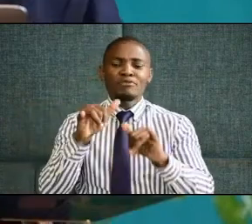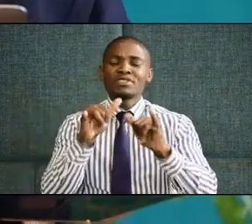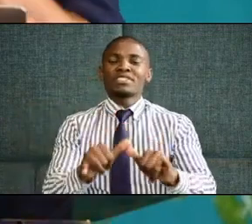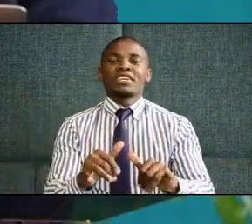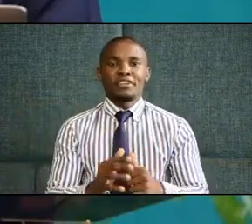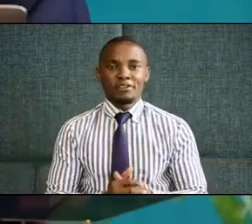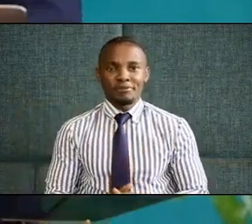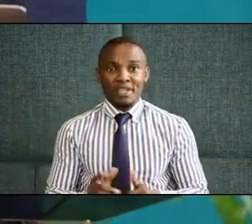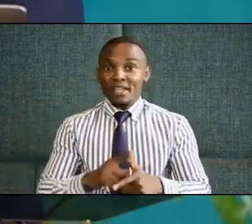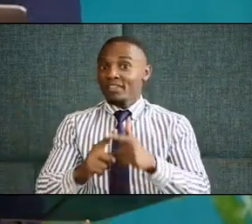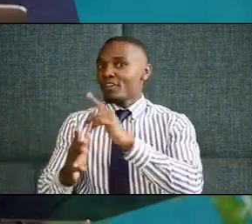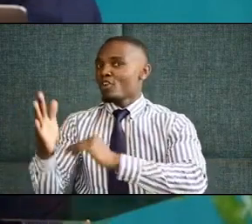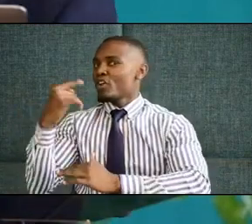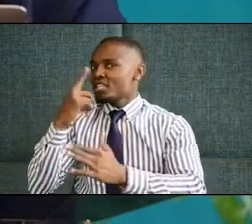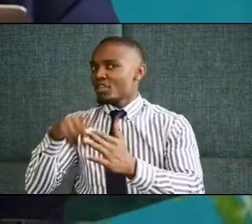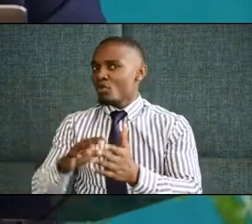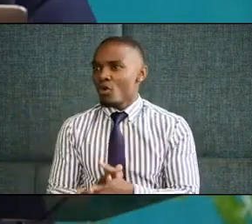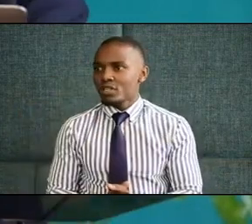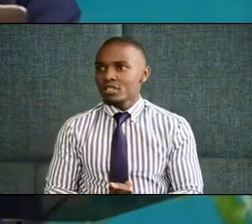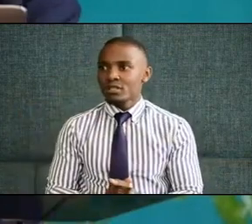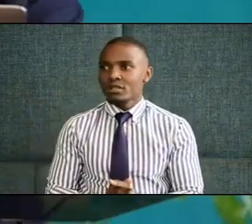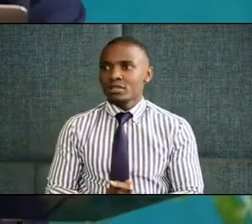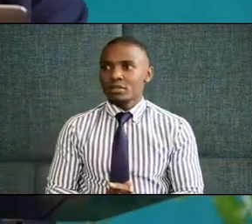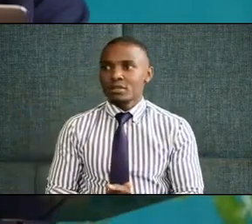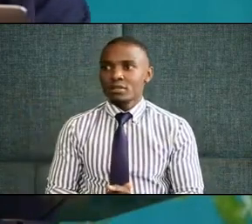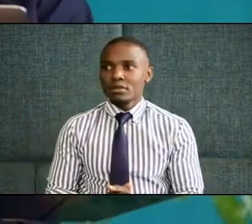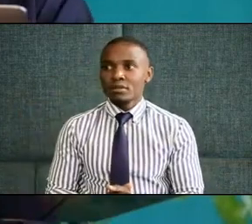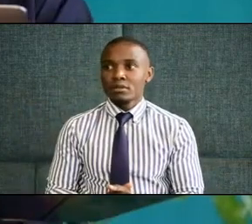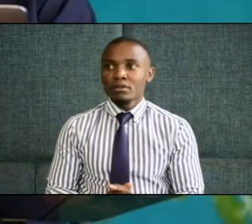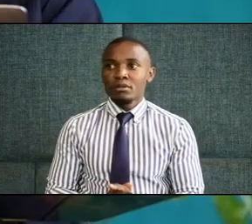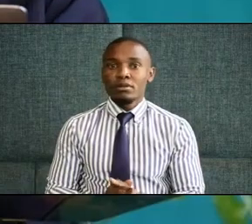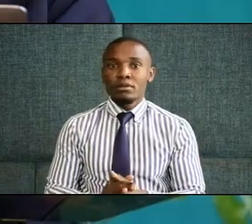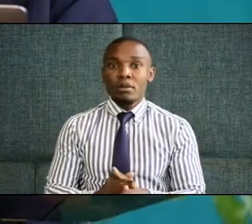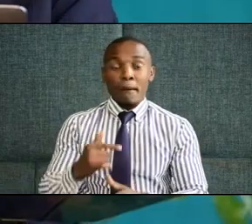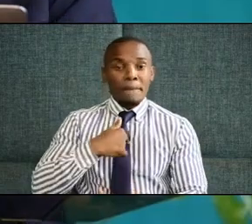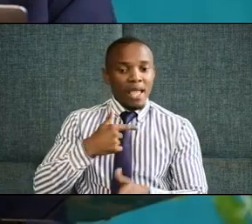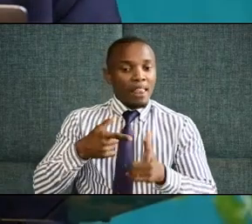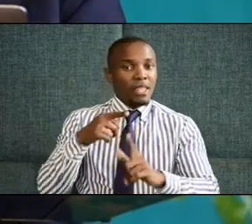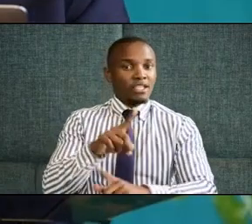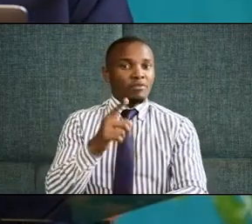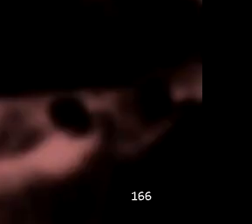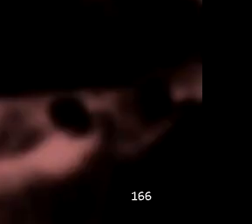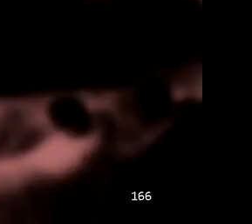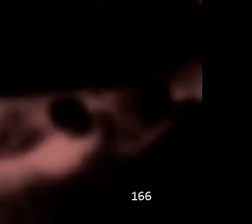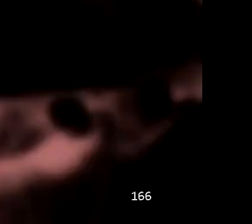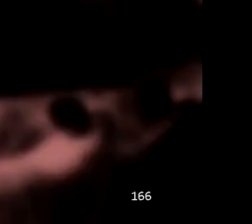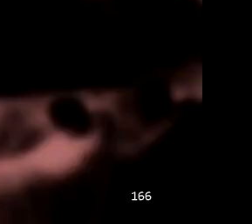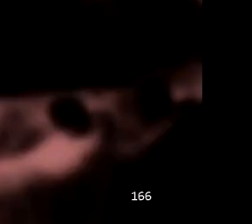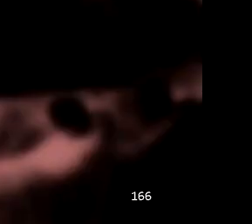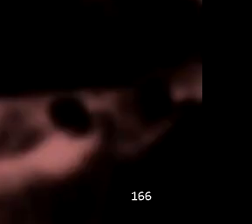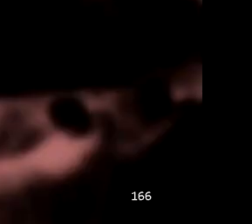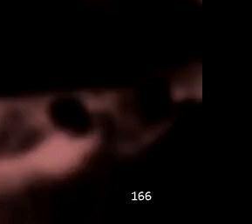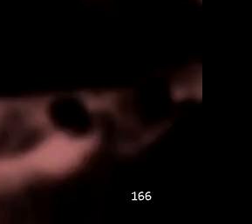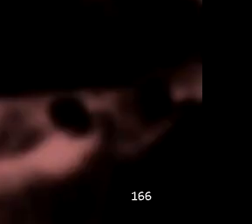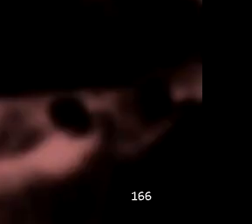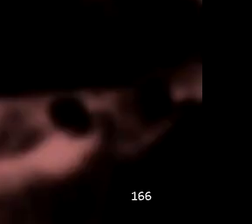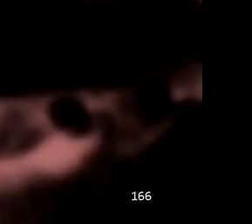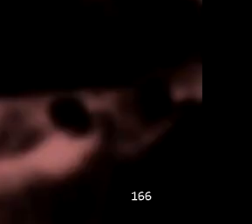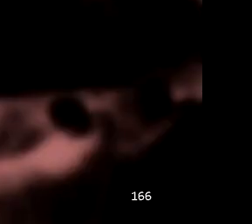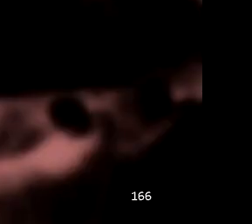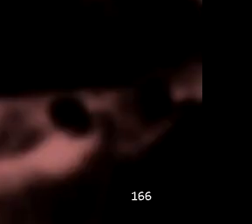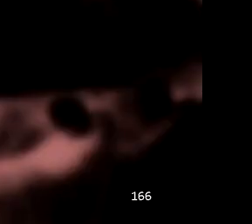move. Then God said, let me let you hear what is happening behind the scene. Now Jacob heard the words of Laban's